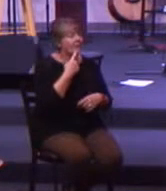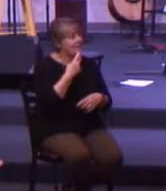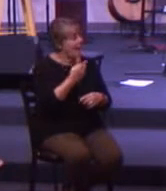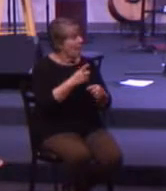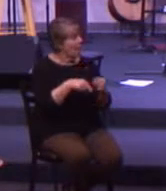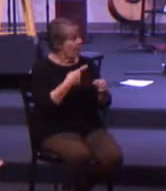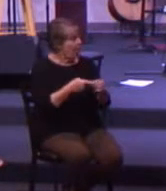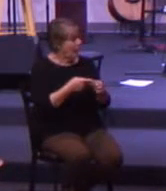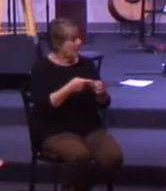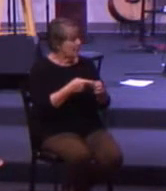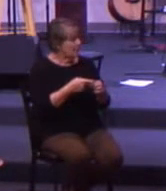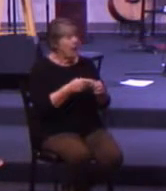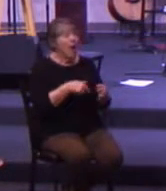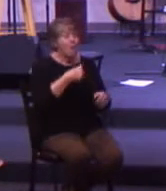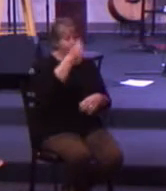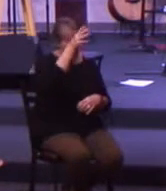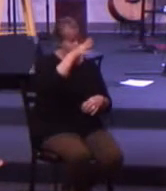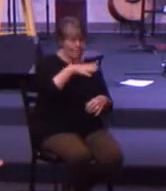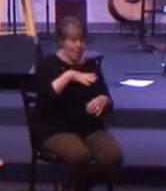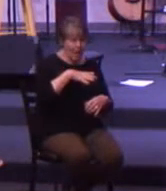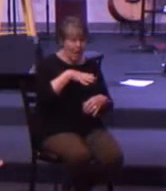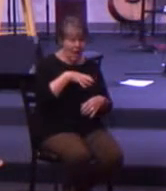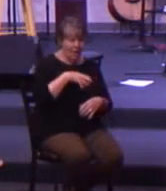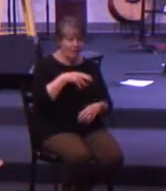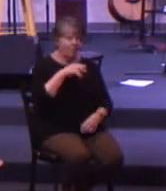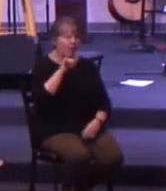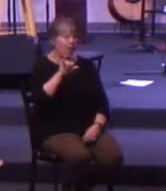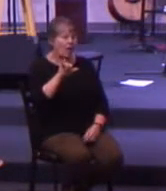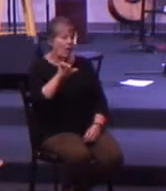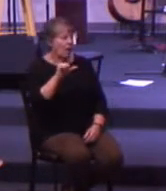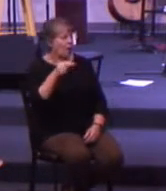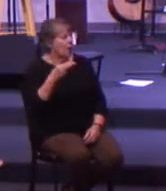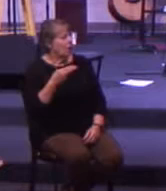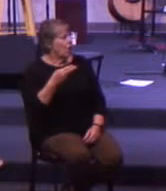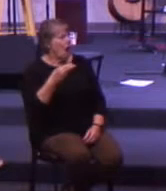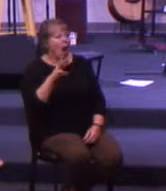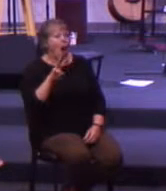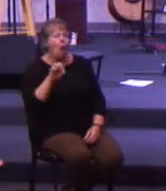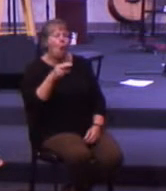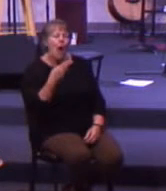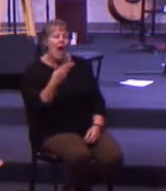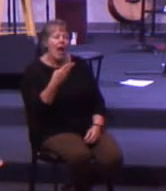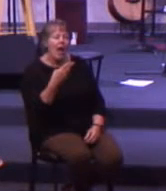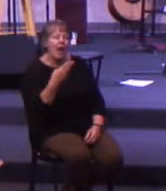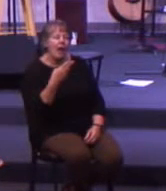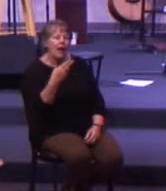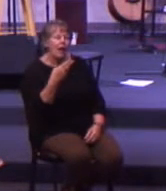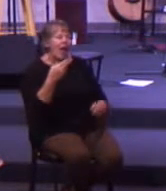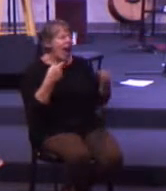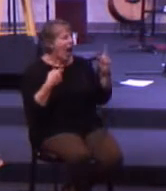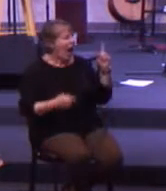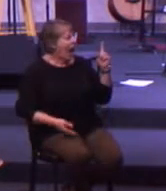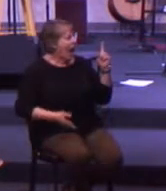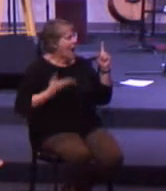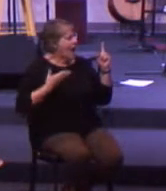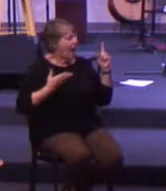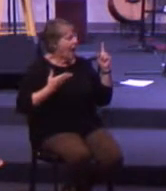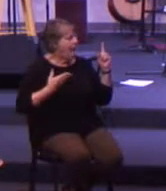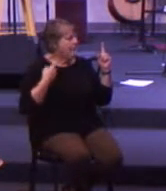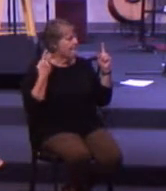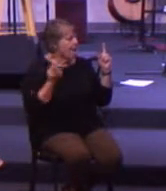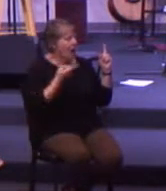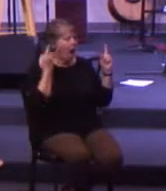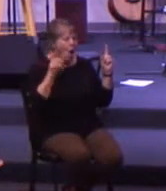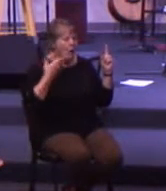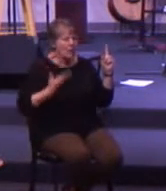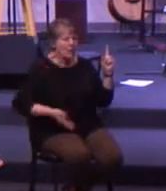story last week. He names himself as Yahweh. I am. I always have been, and I am, and I always will be. This is the one, the only, the